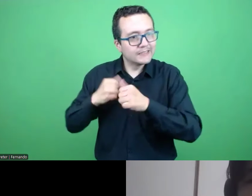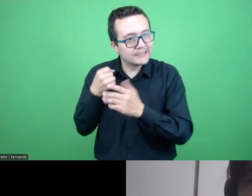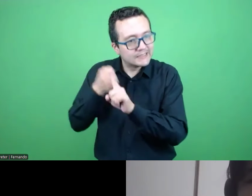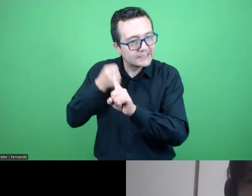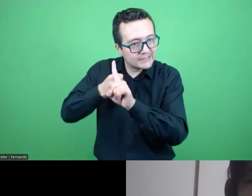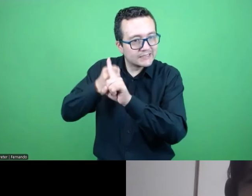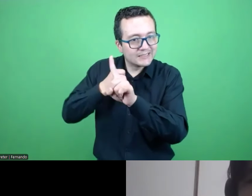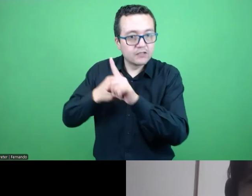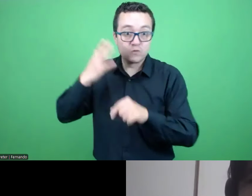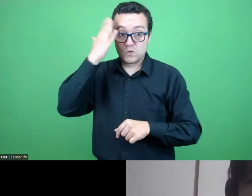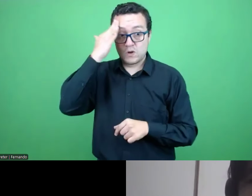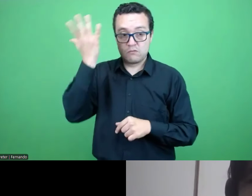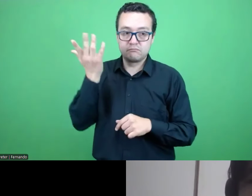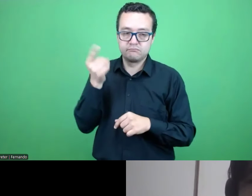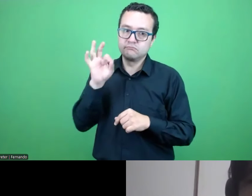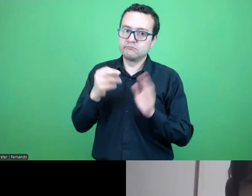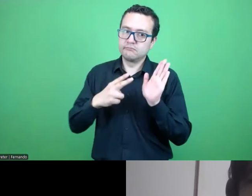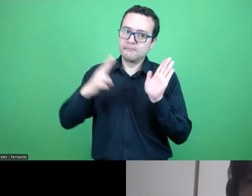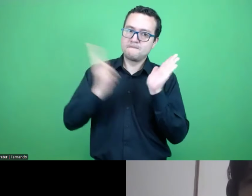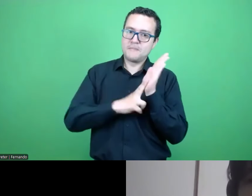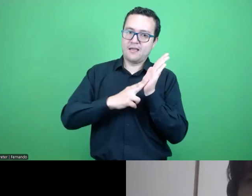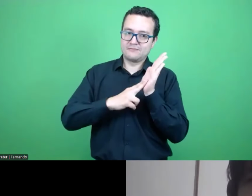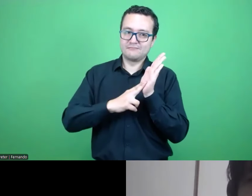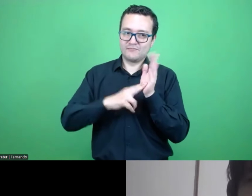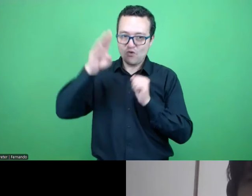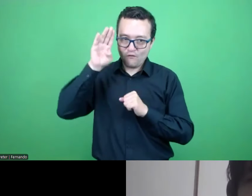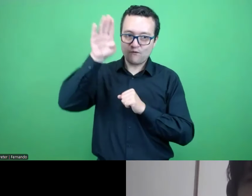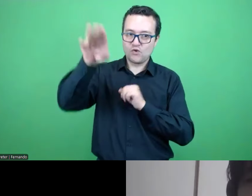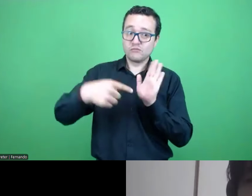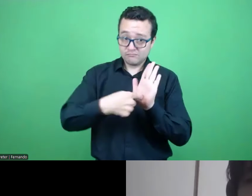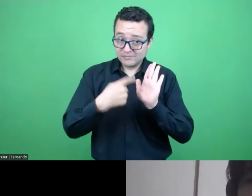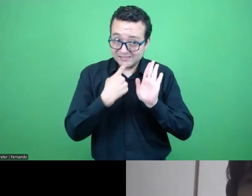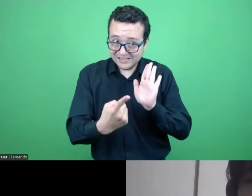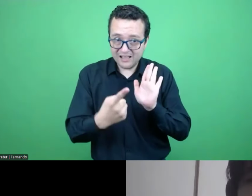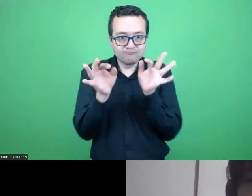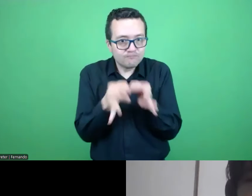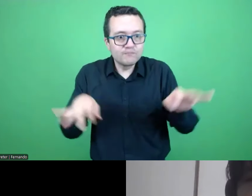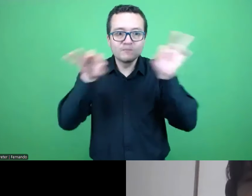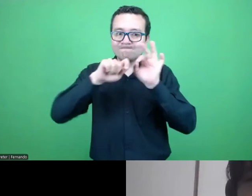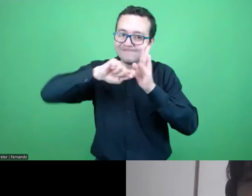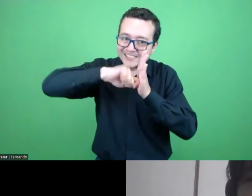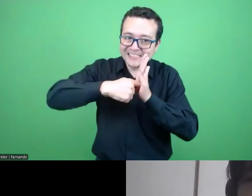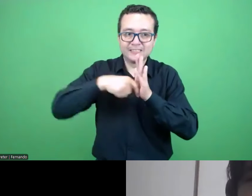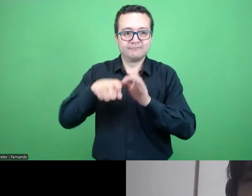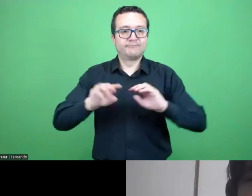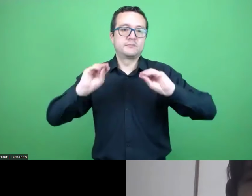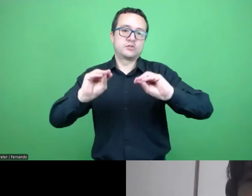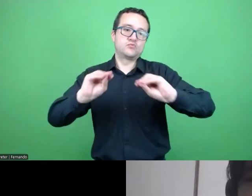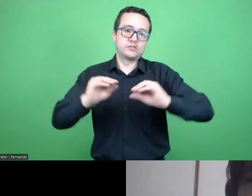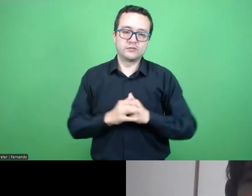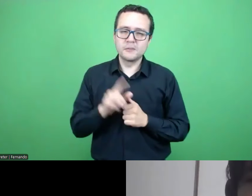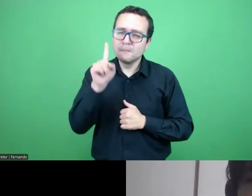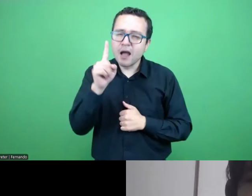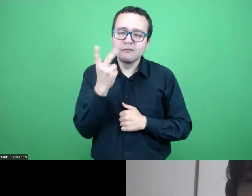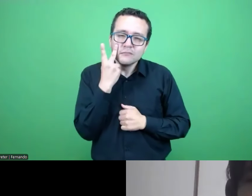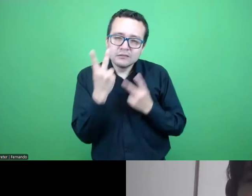aspect, still almost half of children with disabilities don't have access. This is a shame. So from UNICEF side, we